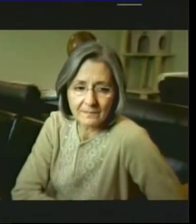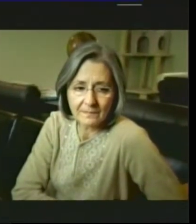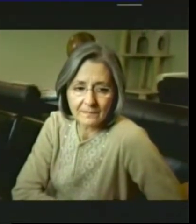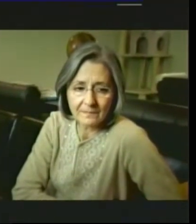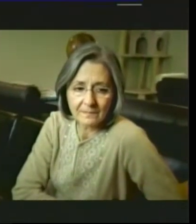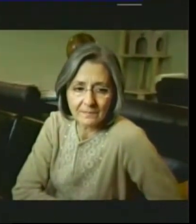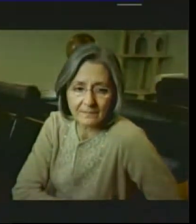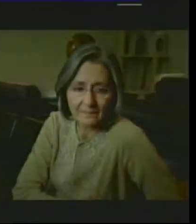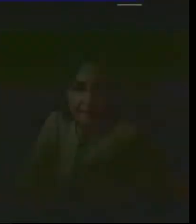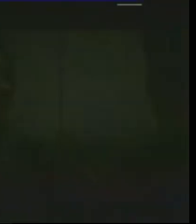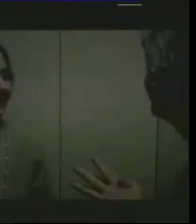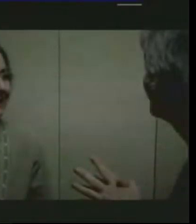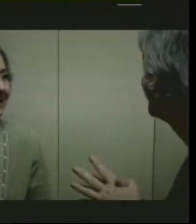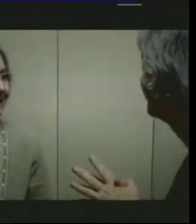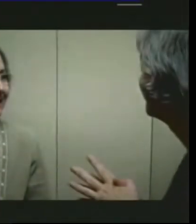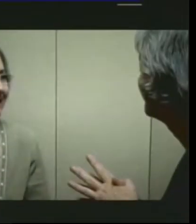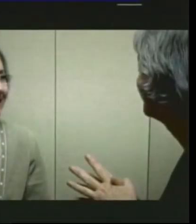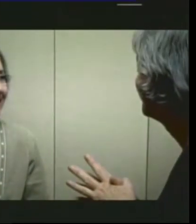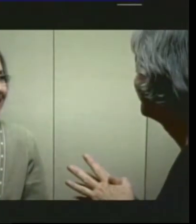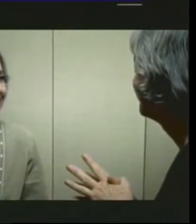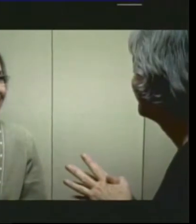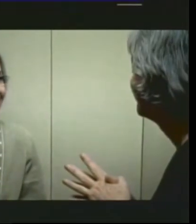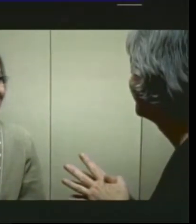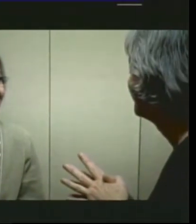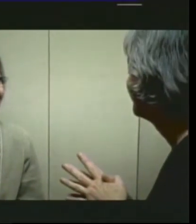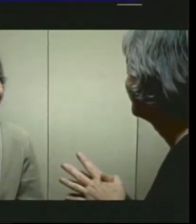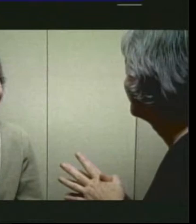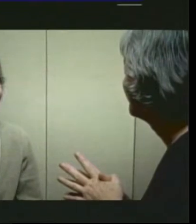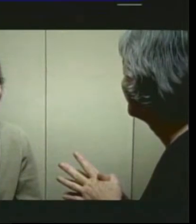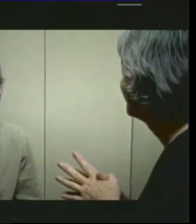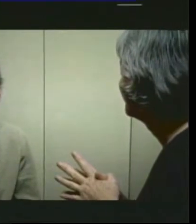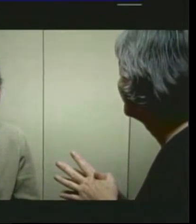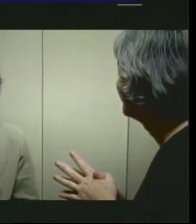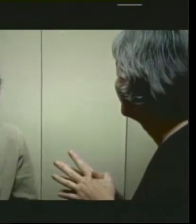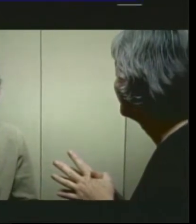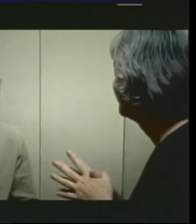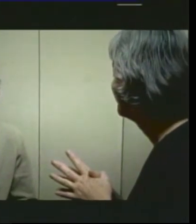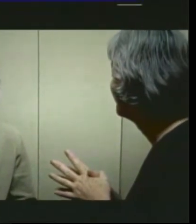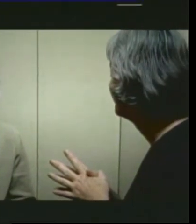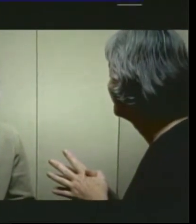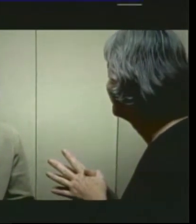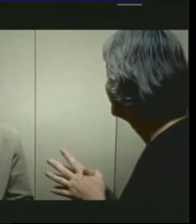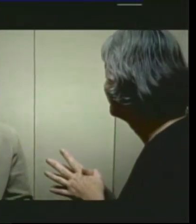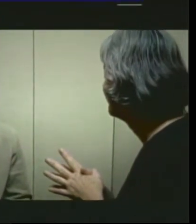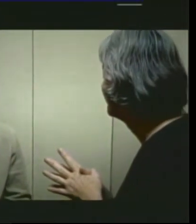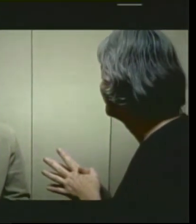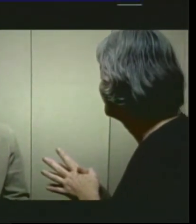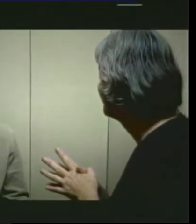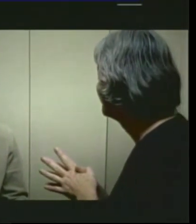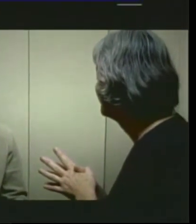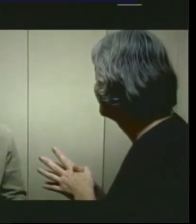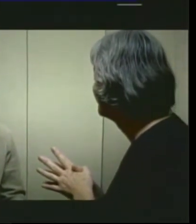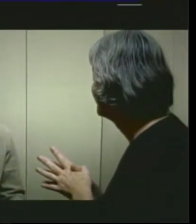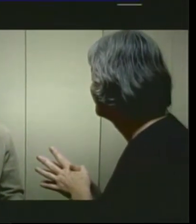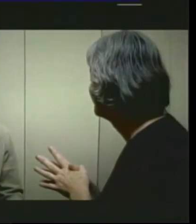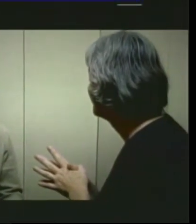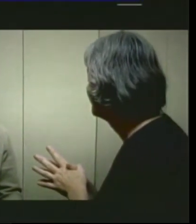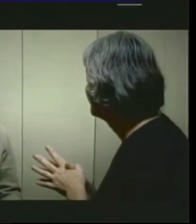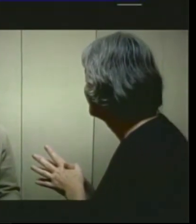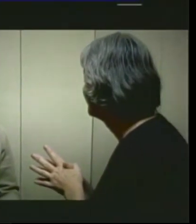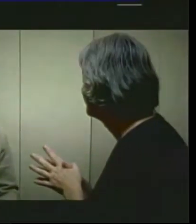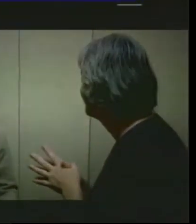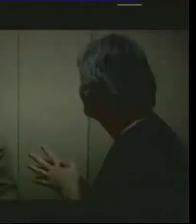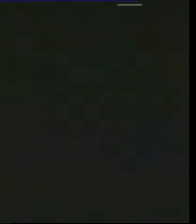take it anymore. A counselor recommended Al-Anon family groups. She said Al-Anon members have had experiences just like